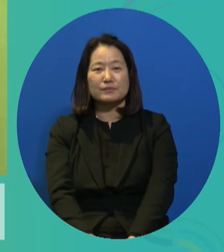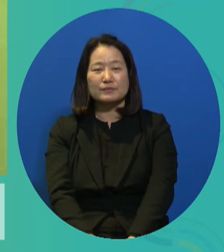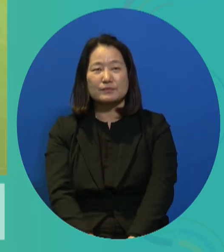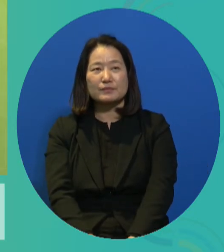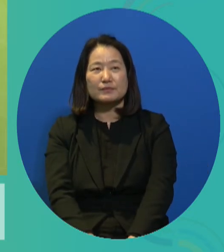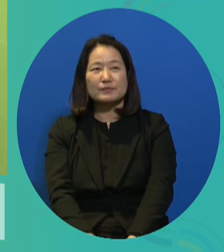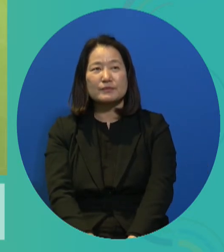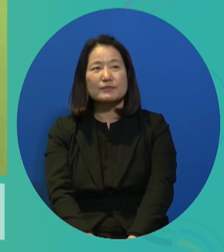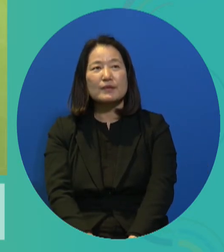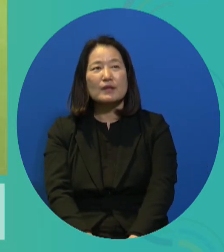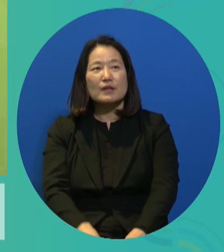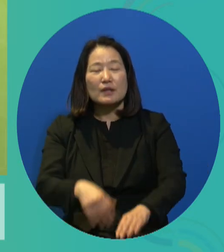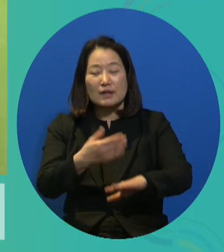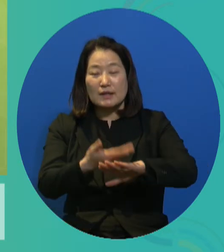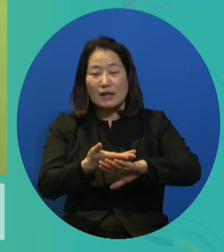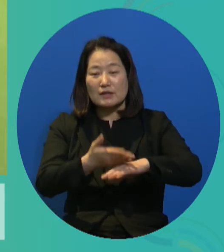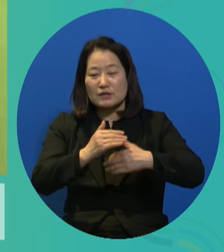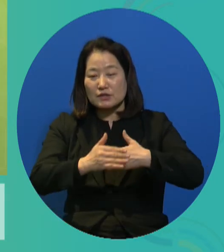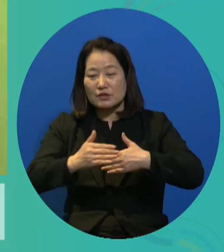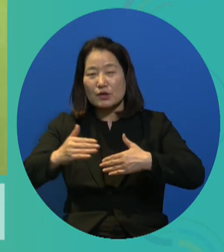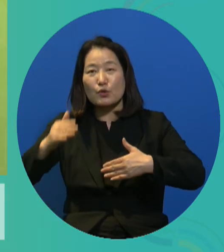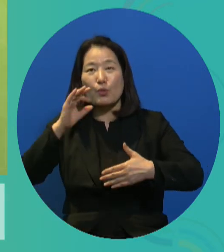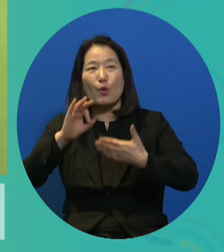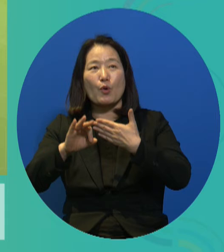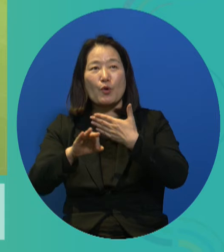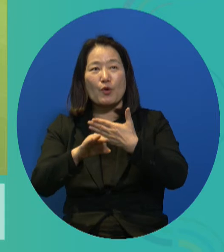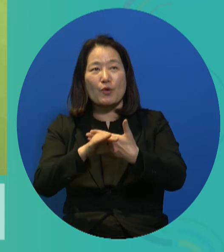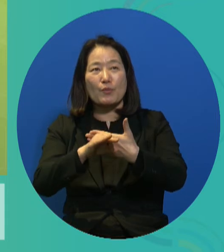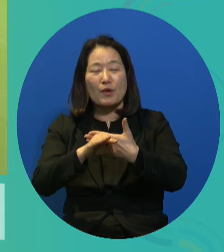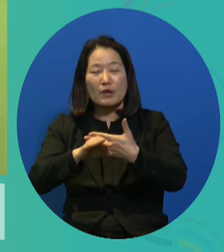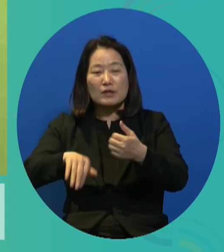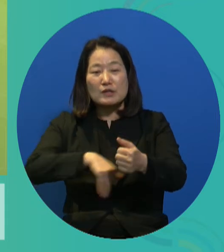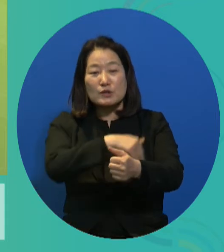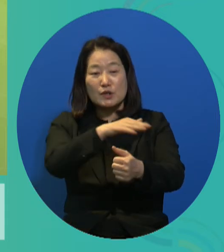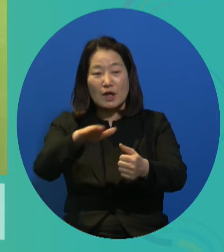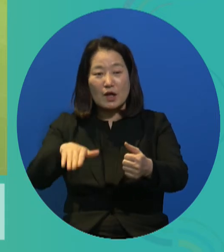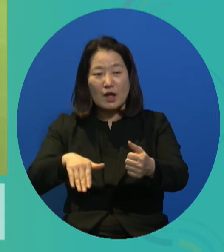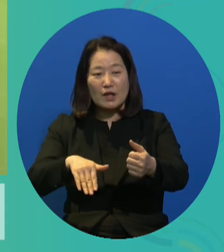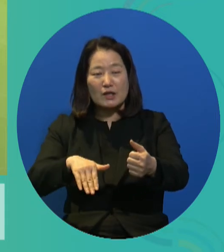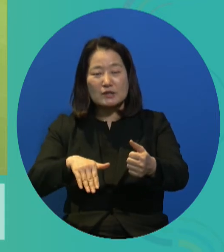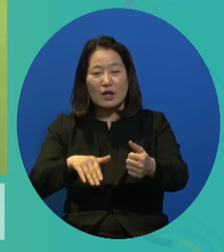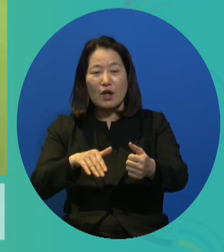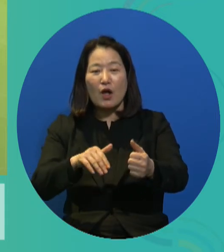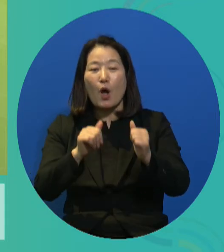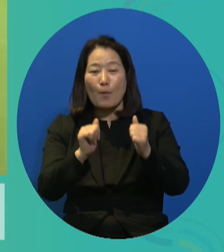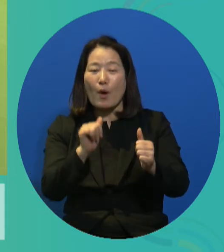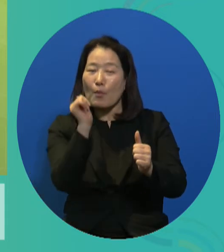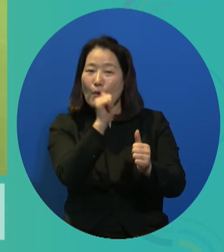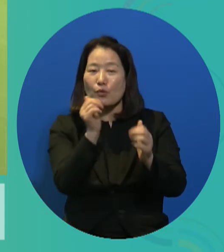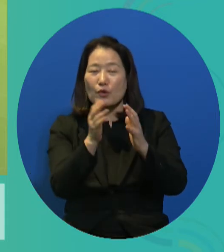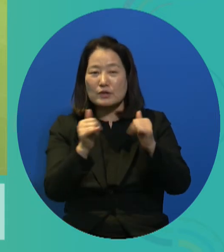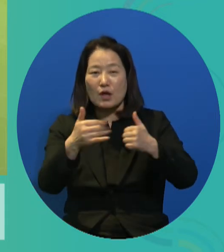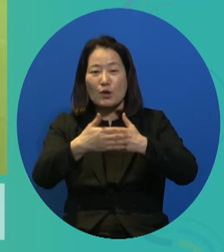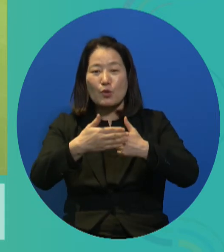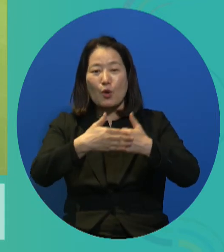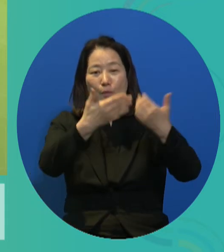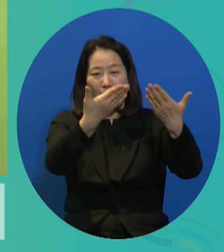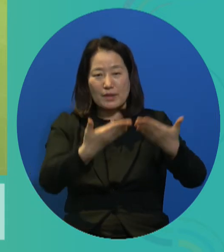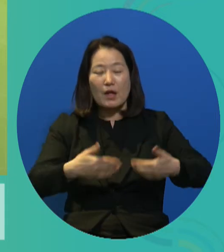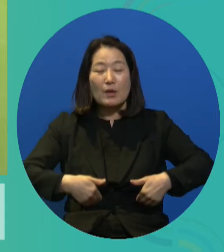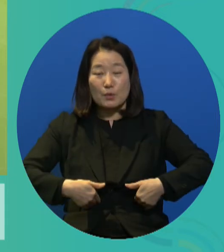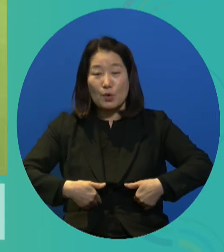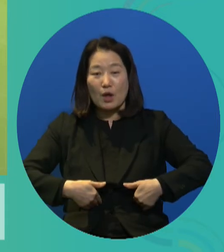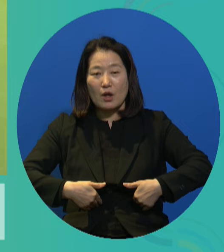scope in many of the cases. Some of the other procedures that are listed here, for example, with the criminal